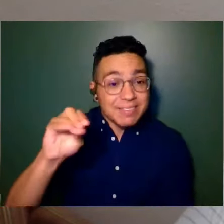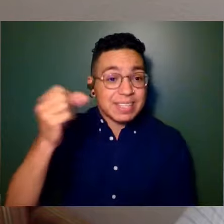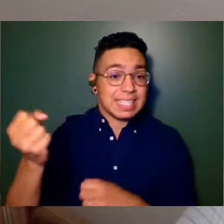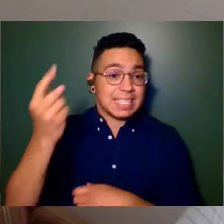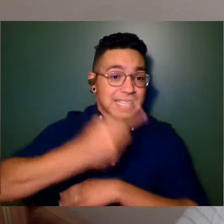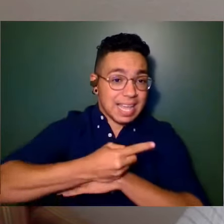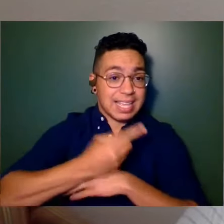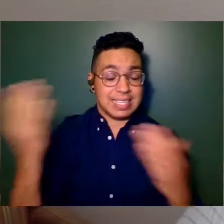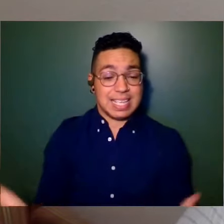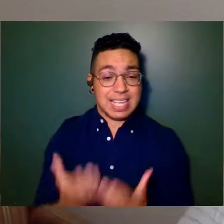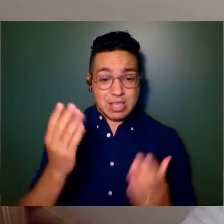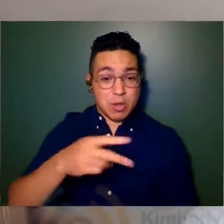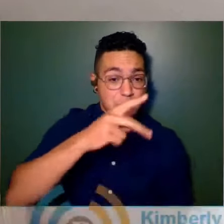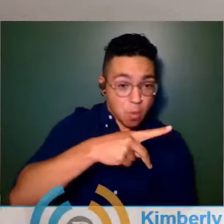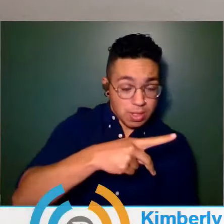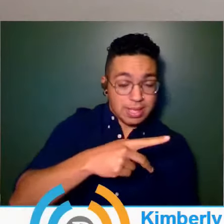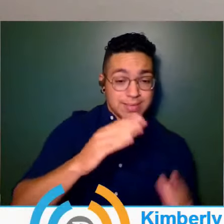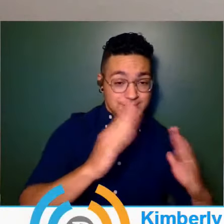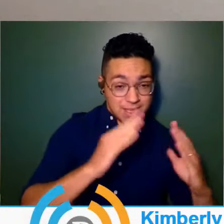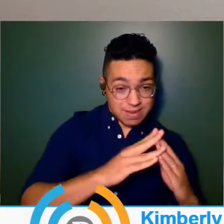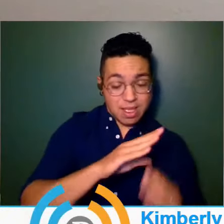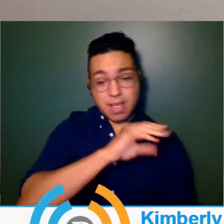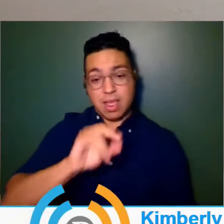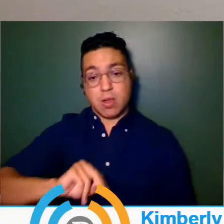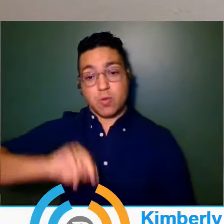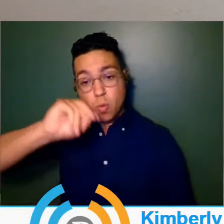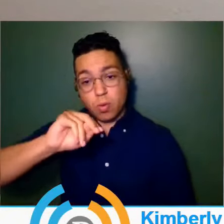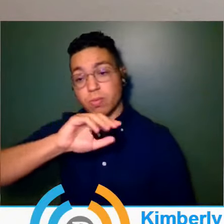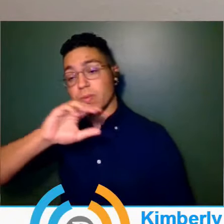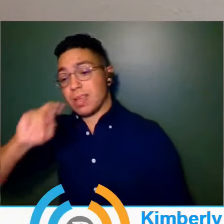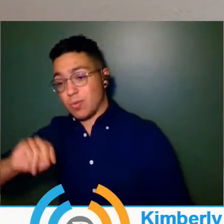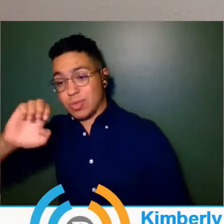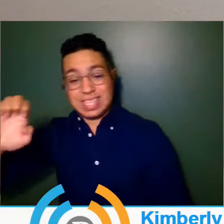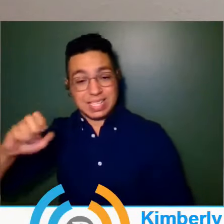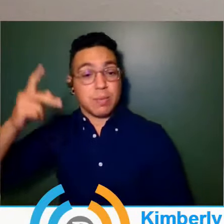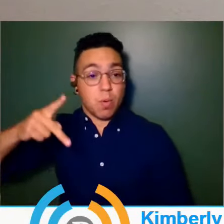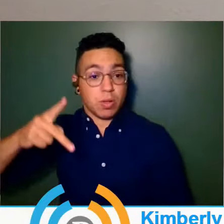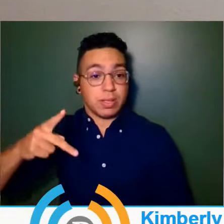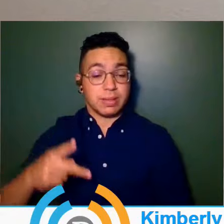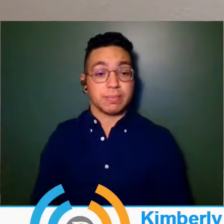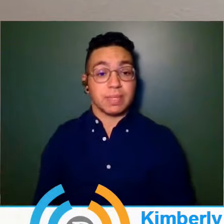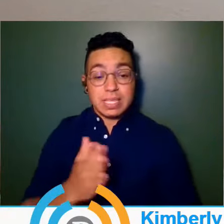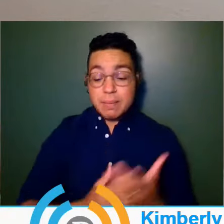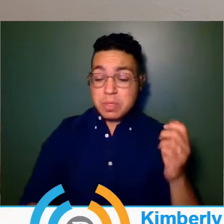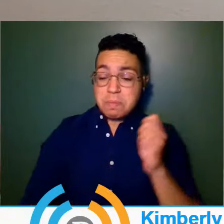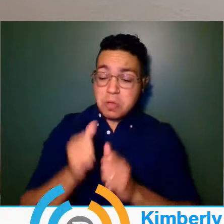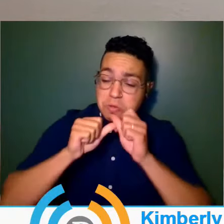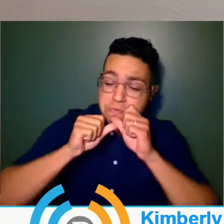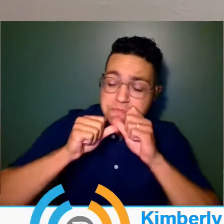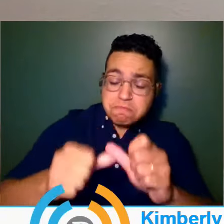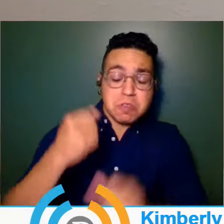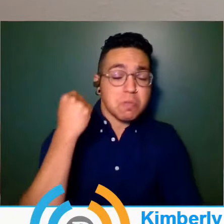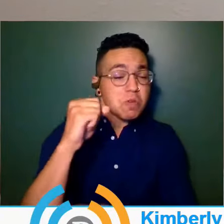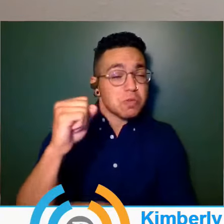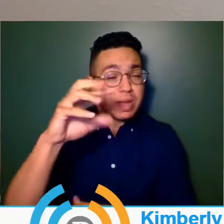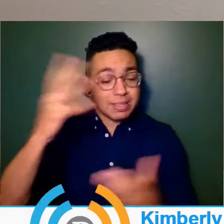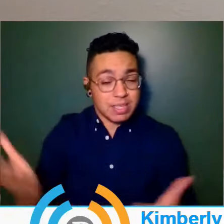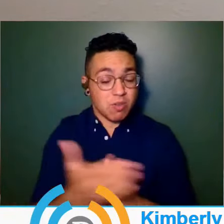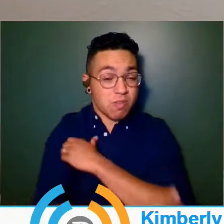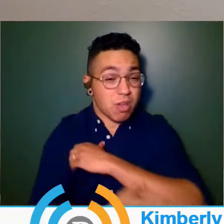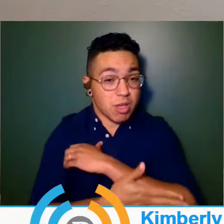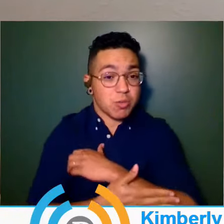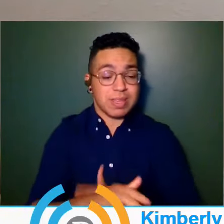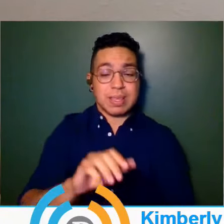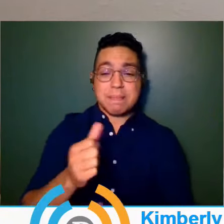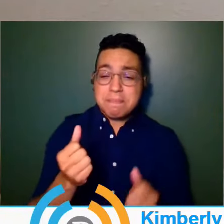North and Northeast Portland. These are among the most sustained protests in the country. Tens of thousands of people have marched peacefully through our